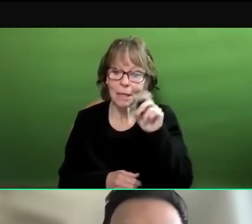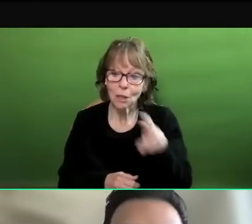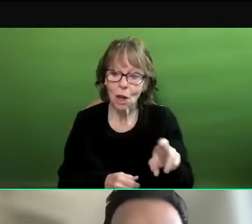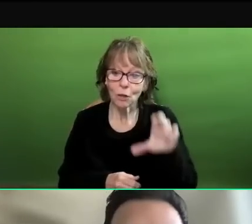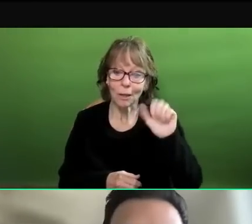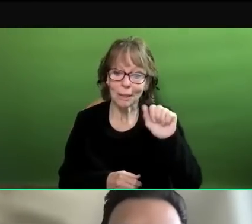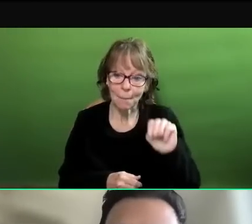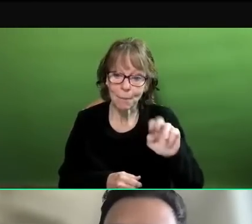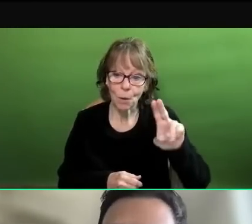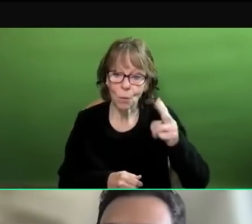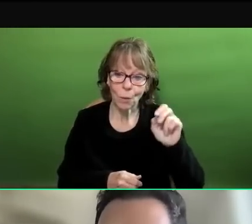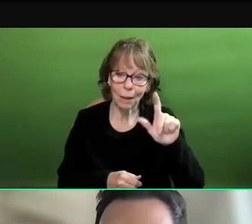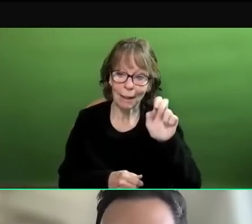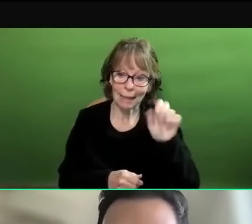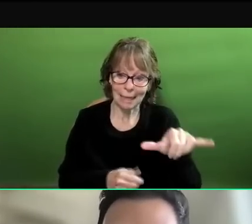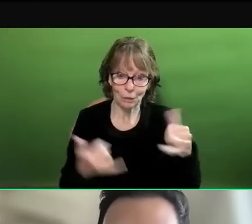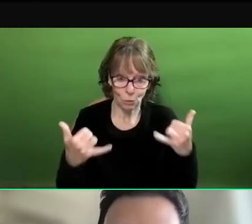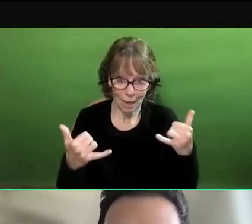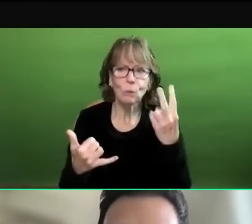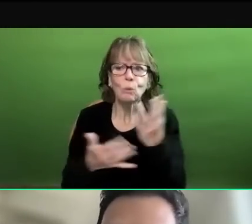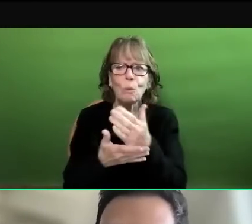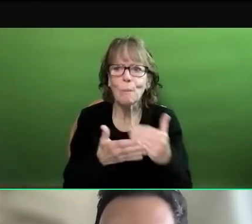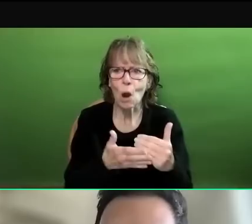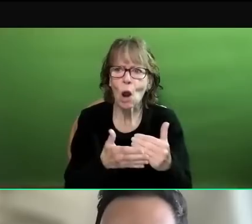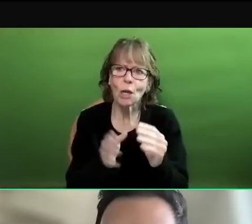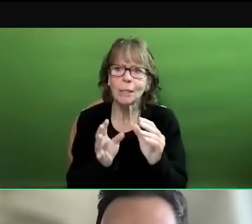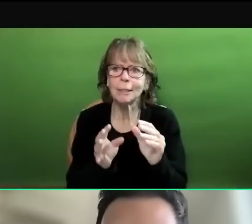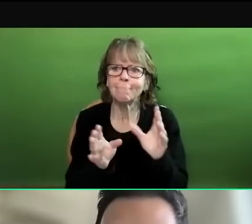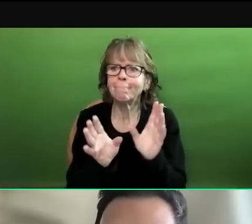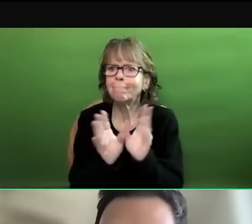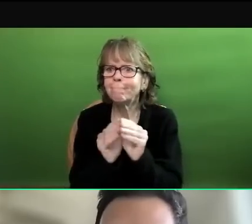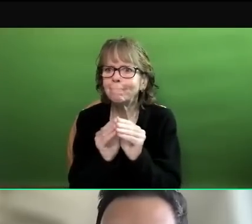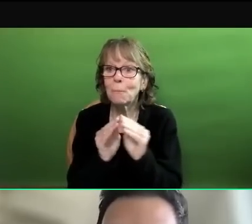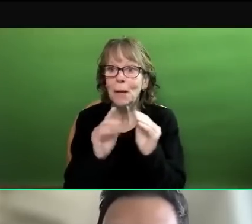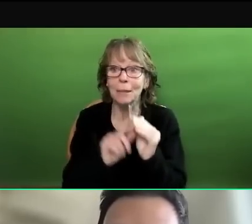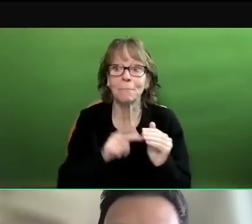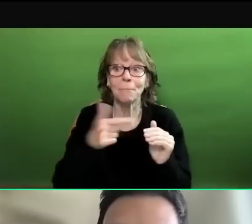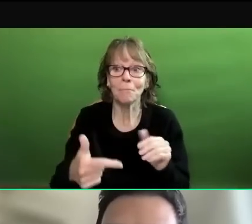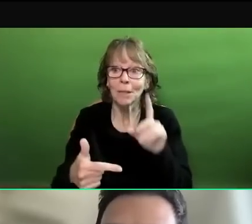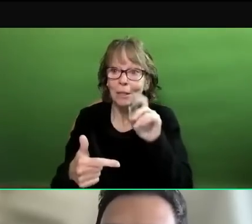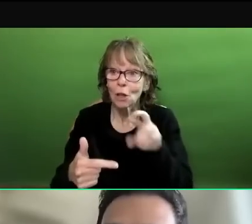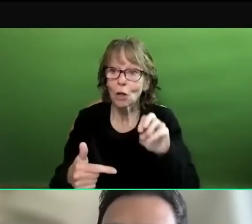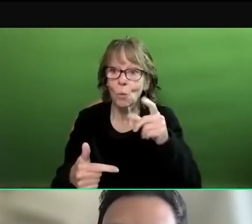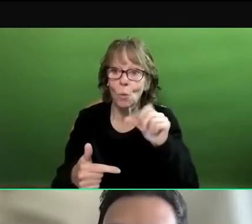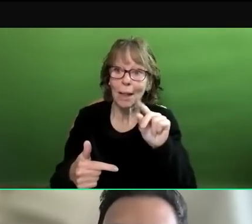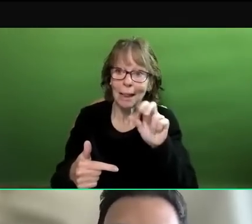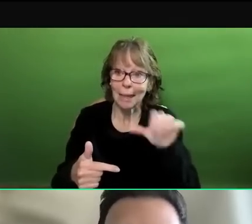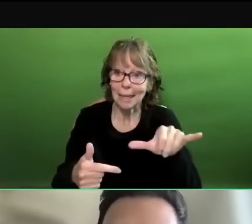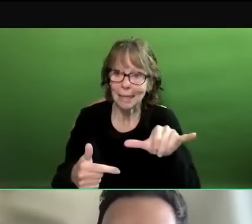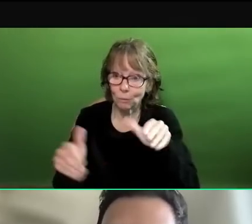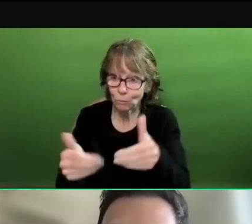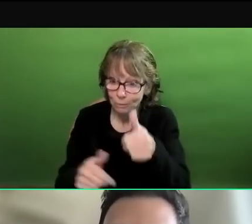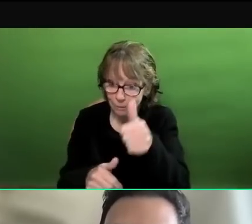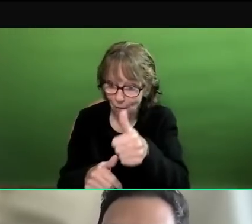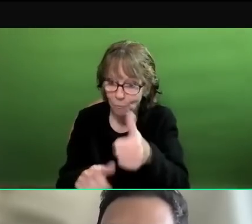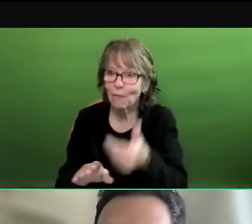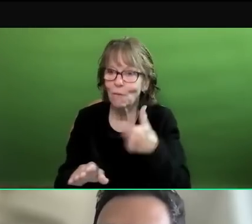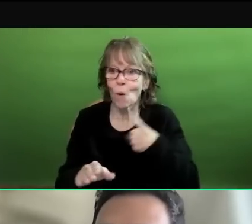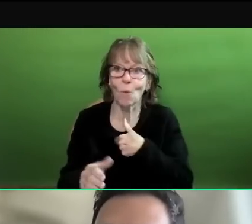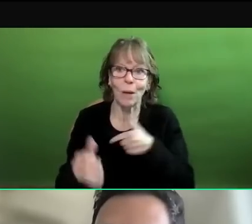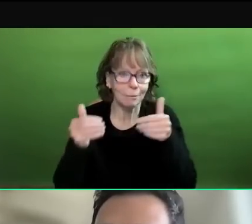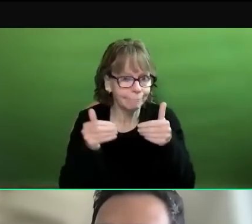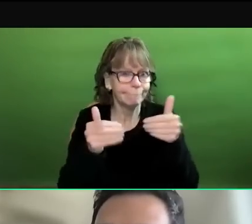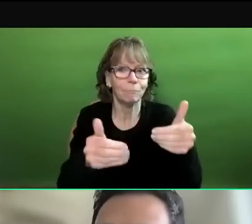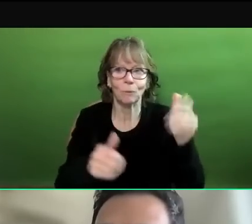Whitley today, and we'll be doing like a two-part session, but I was going to pass it over to Dr. Whitley if they wanted to introduce themselves briefly before we kind of jump